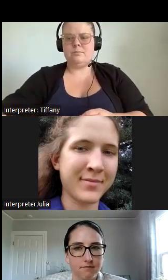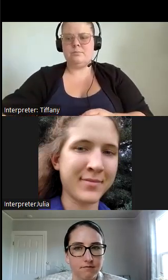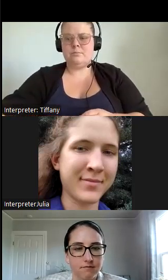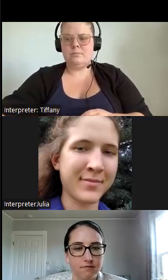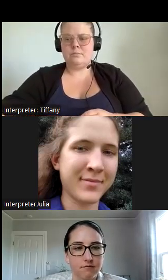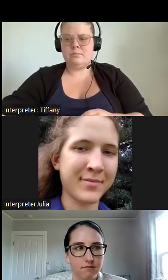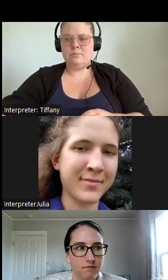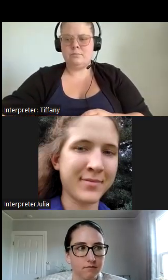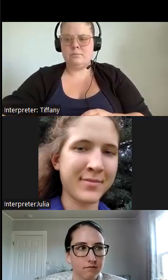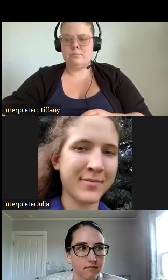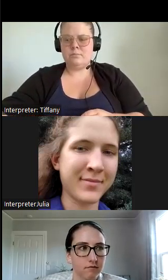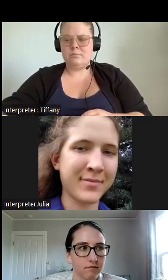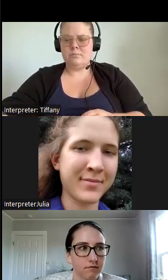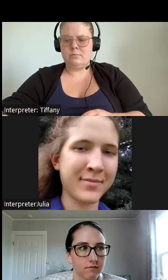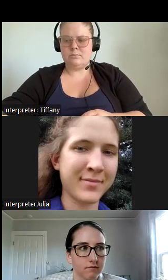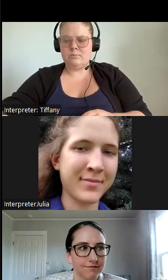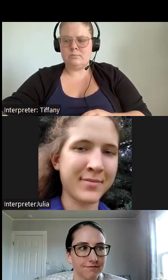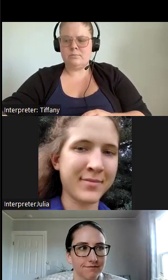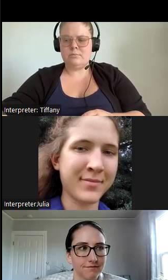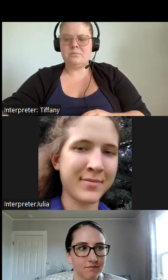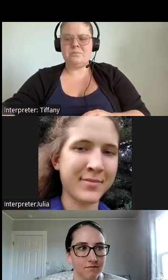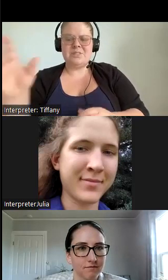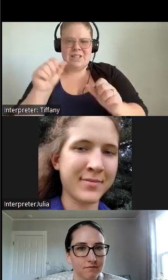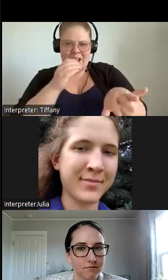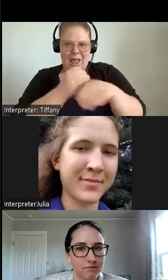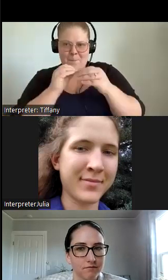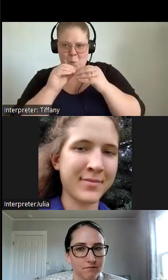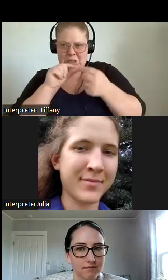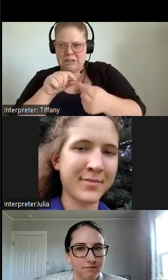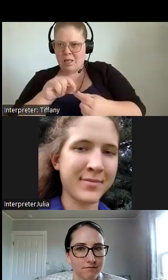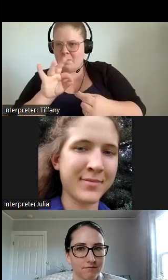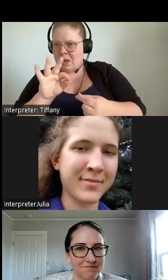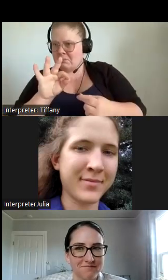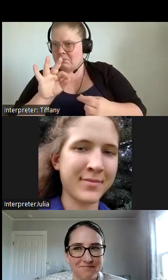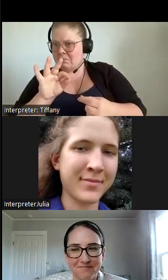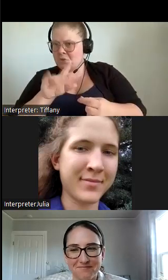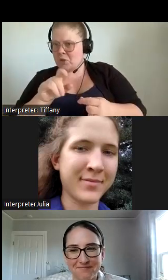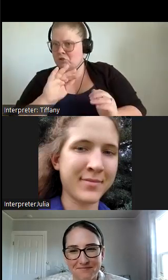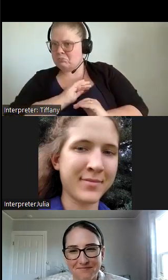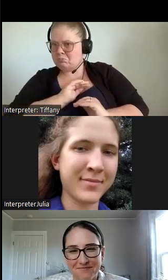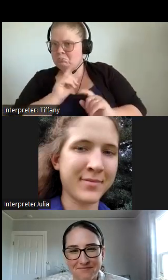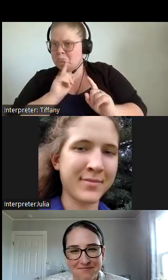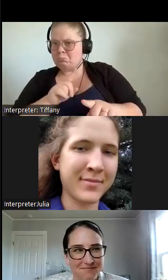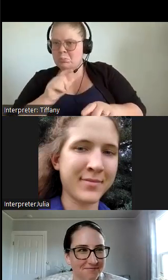I can add additional detail, but if that answered the question, we don't have to belabor that particular point.